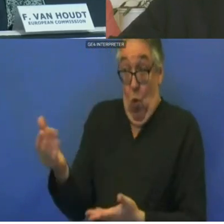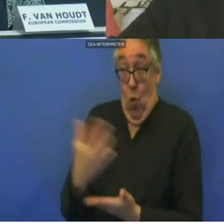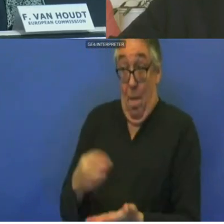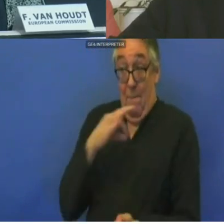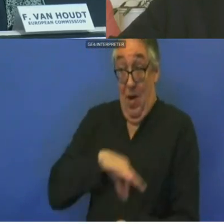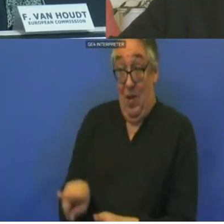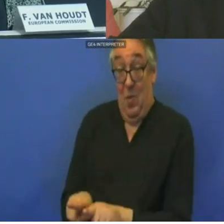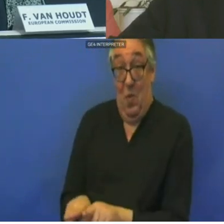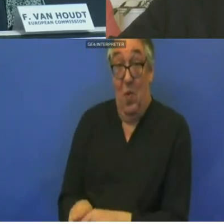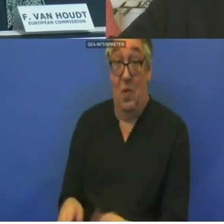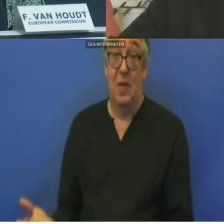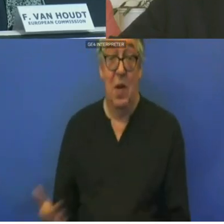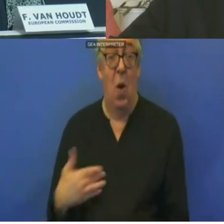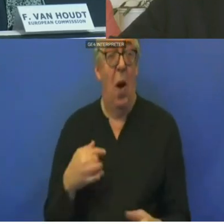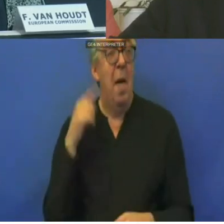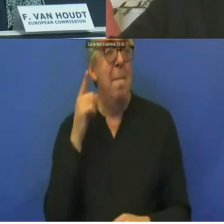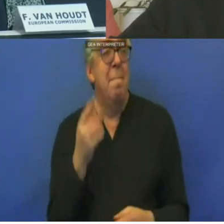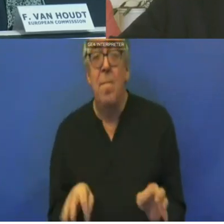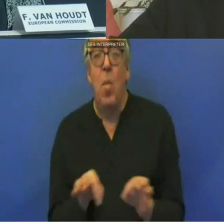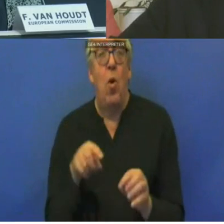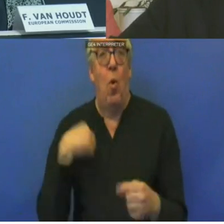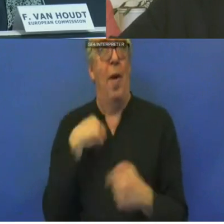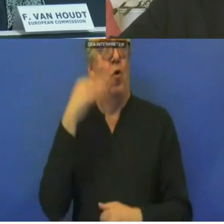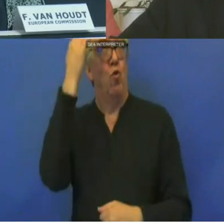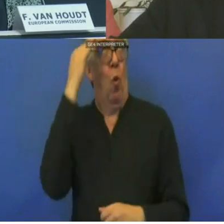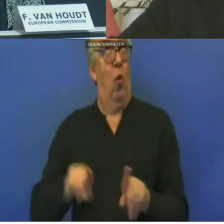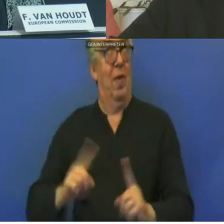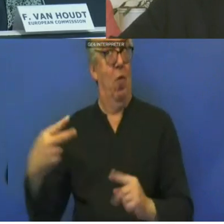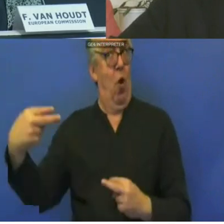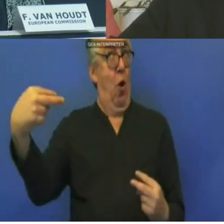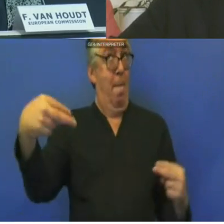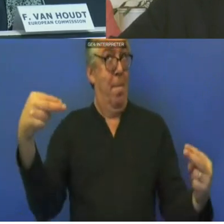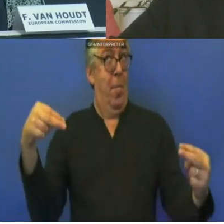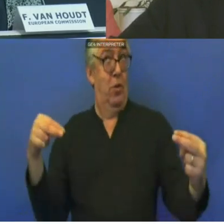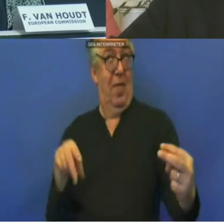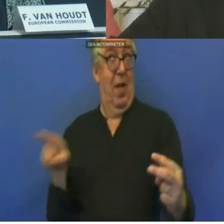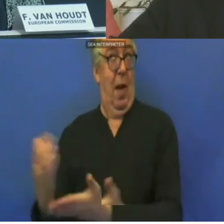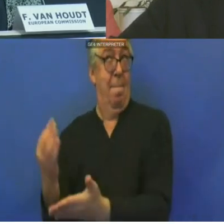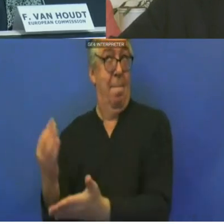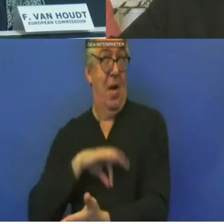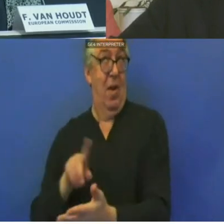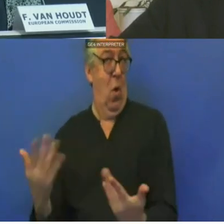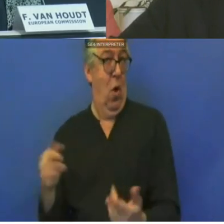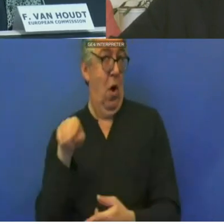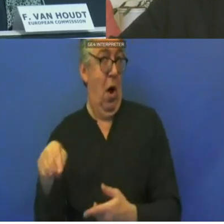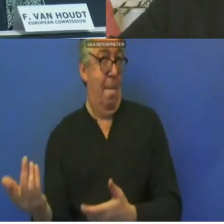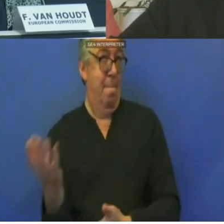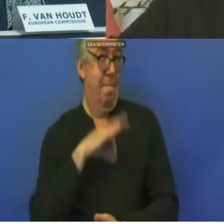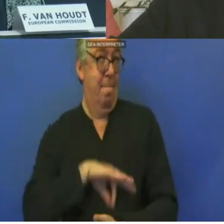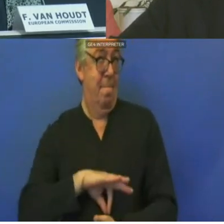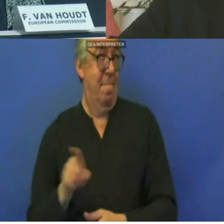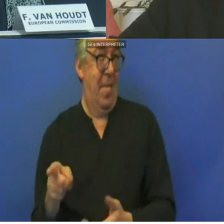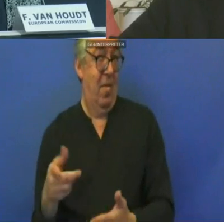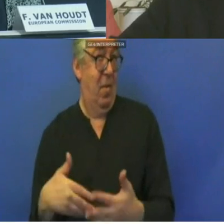stakeholder perspective, I think it's a very good venue to demonstrate to their stakeholders that they care. So they